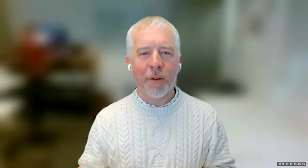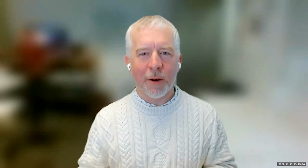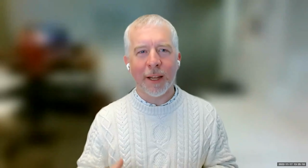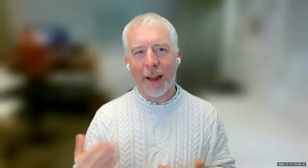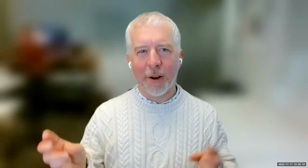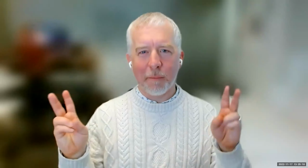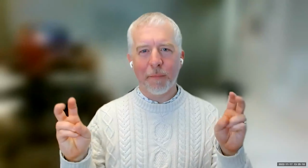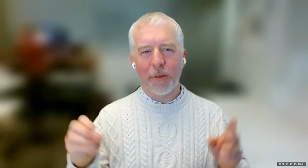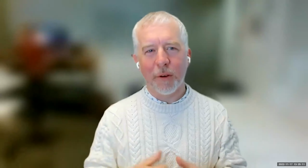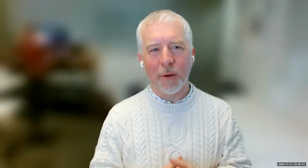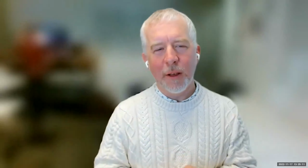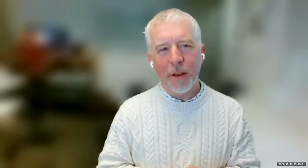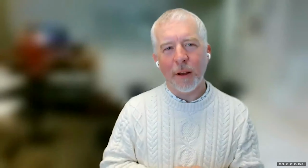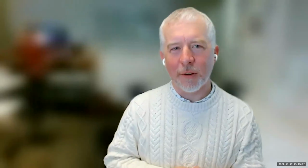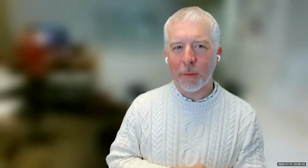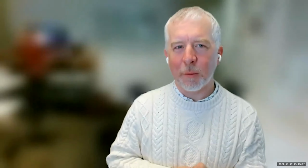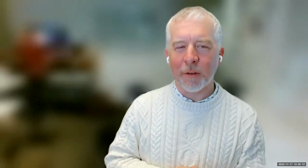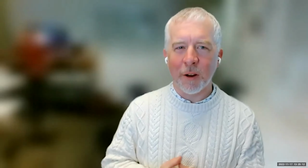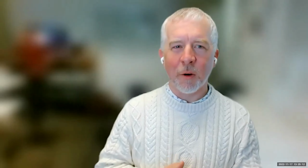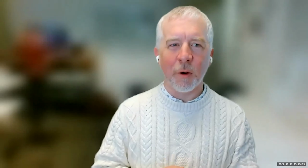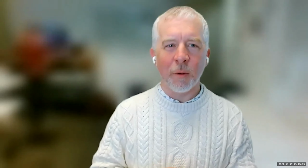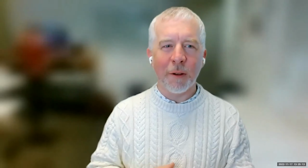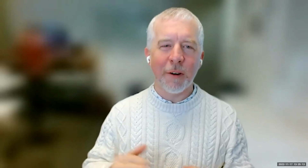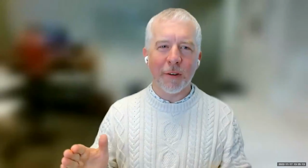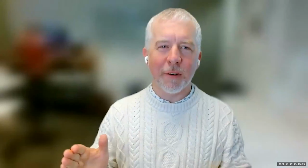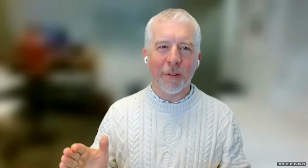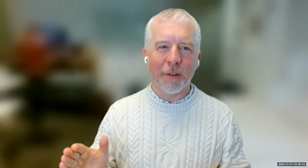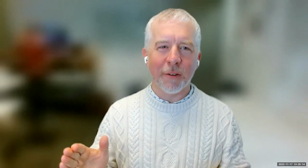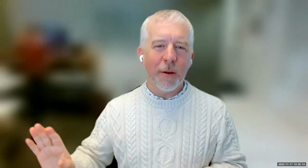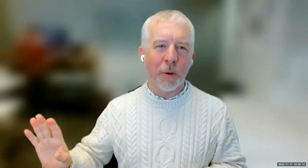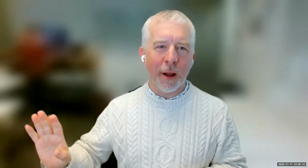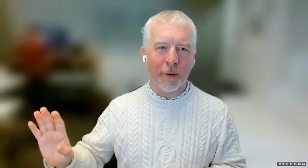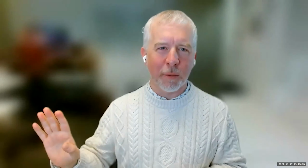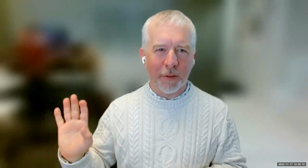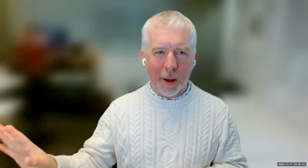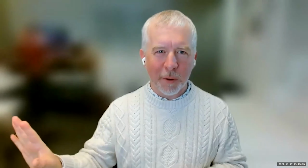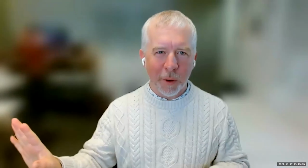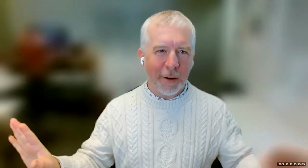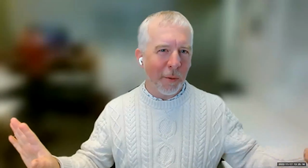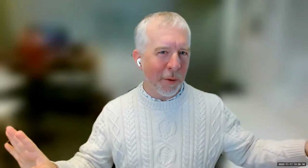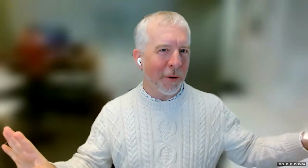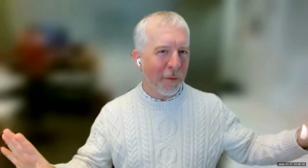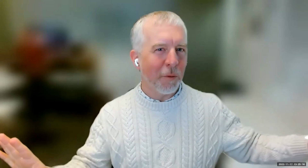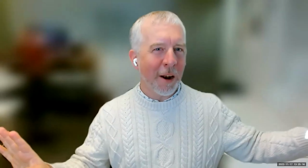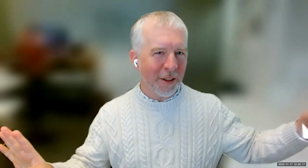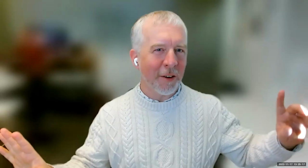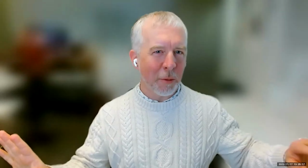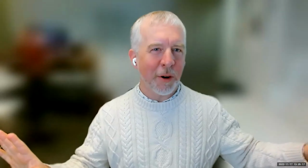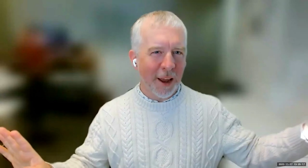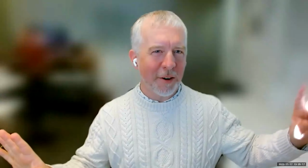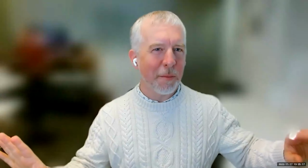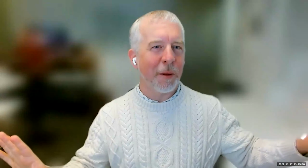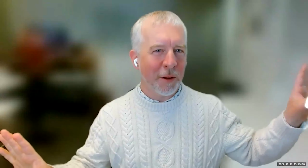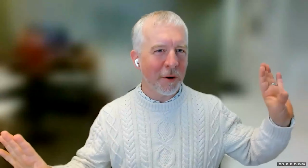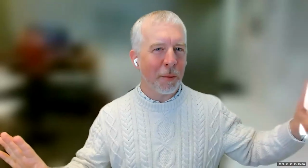the opportunity to catch up. So for example, President Ono, when he finished this, we would ask him to stop and wait while we're watching the